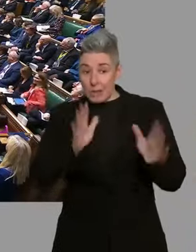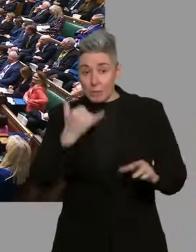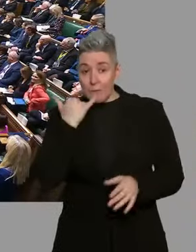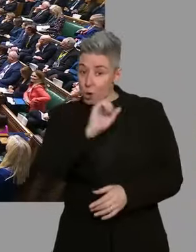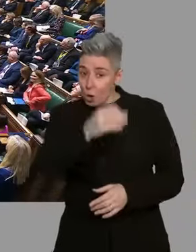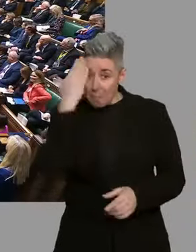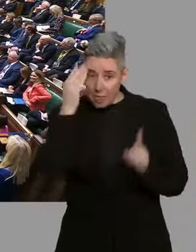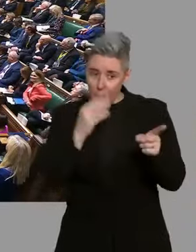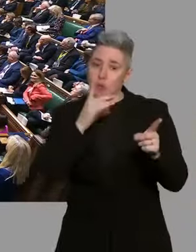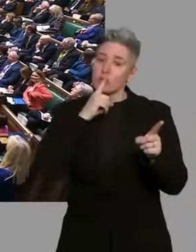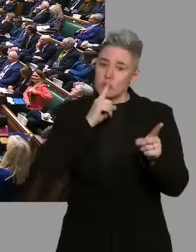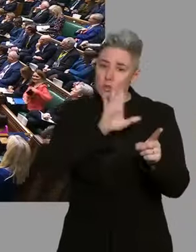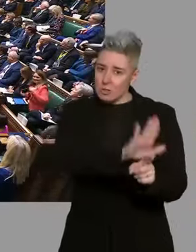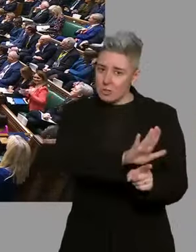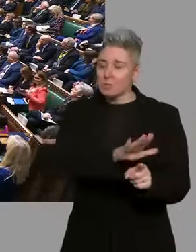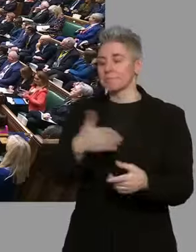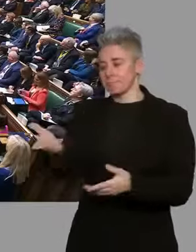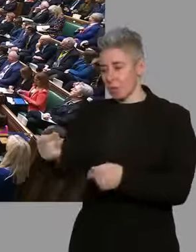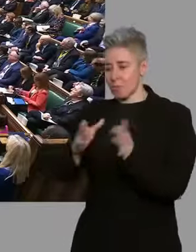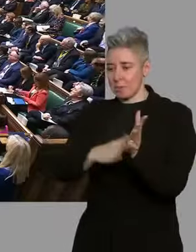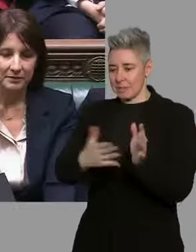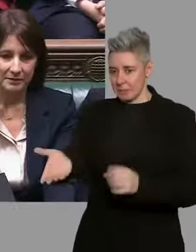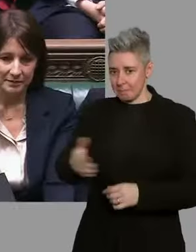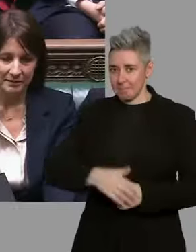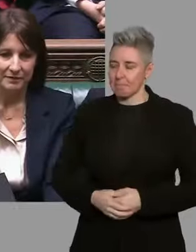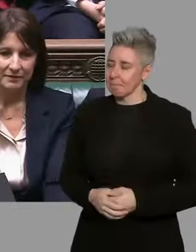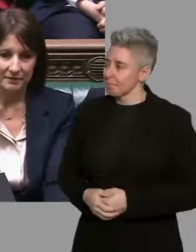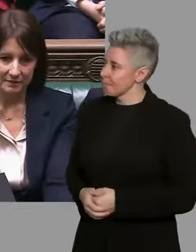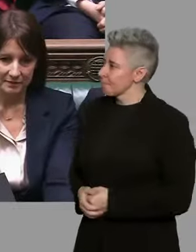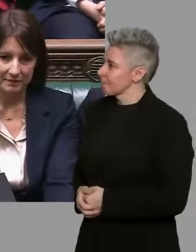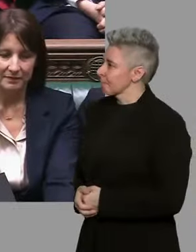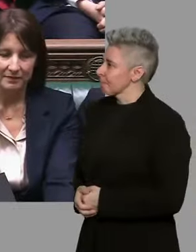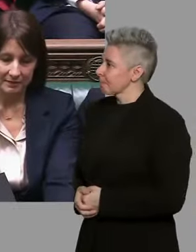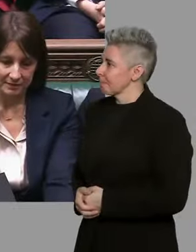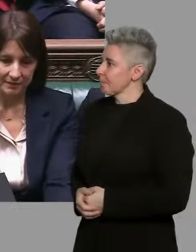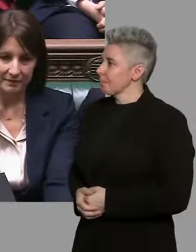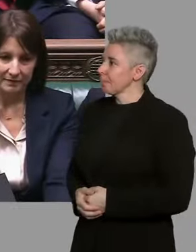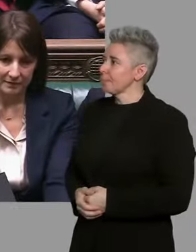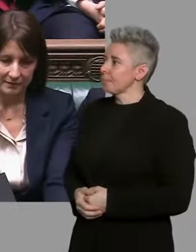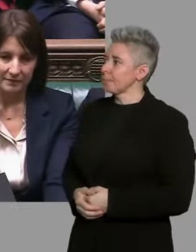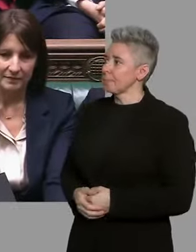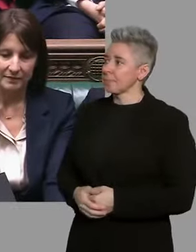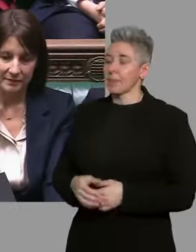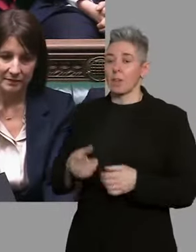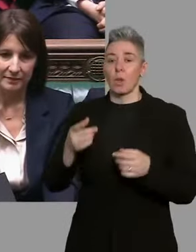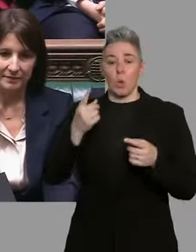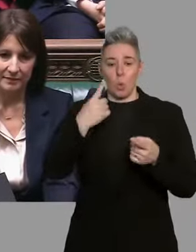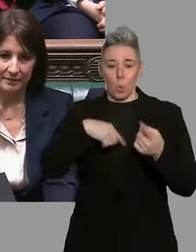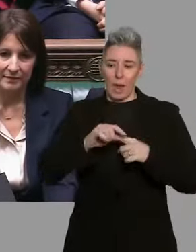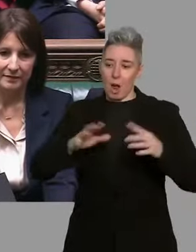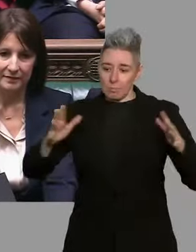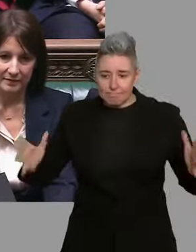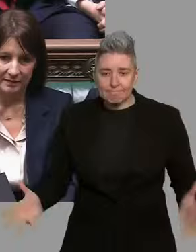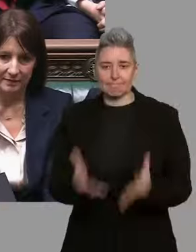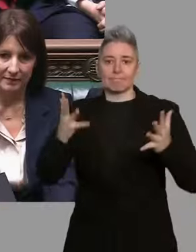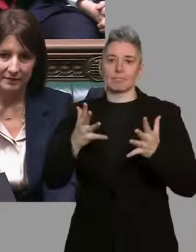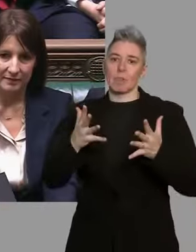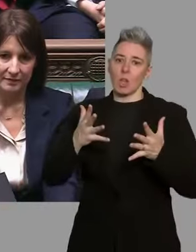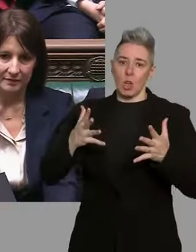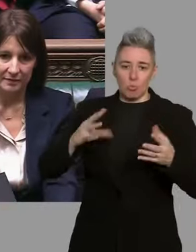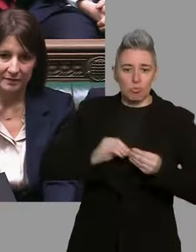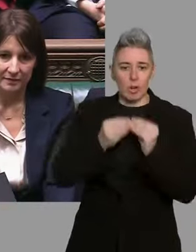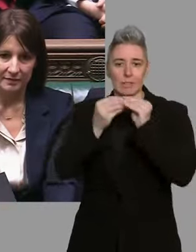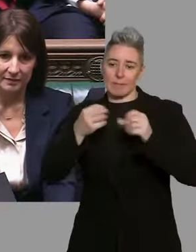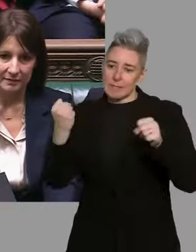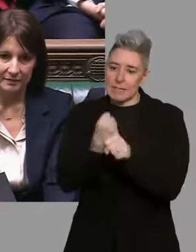Mr. Speaker, we're driving up productivity, prosperity and living standards. That's a pay rise for the